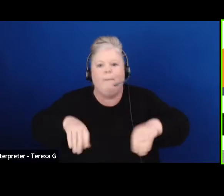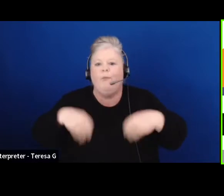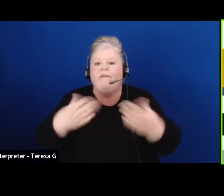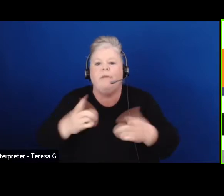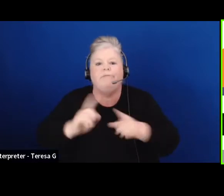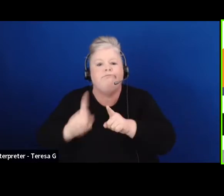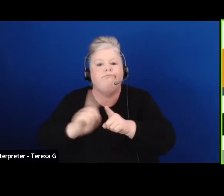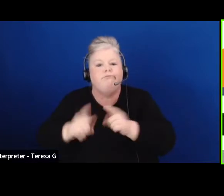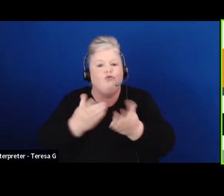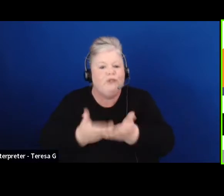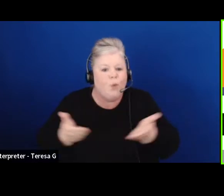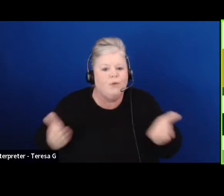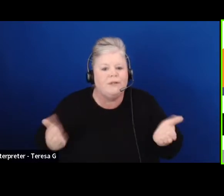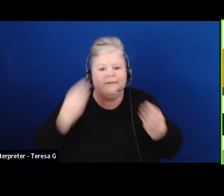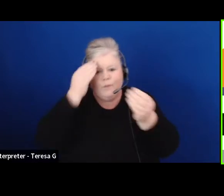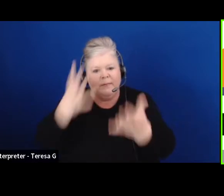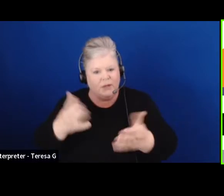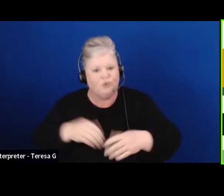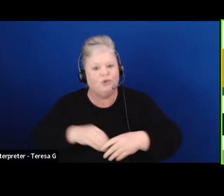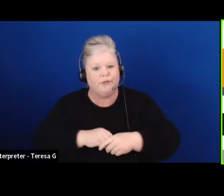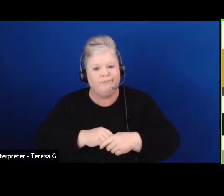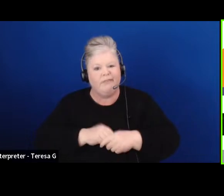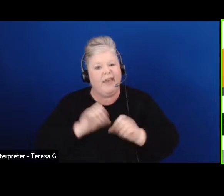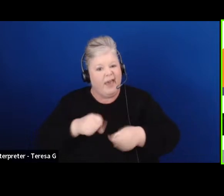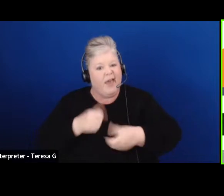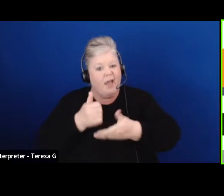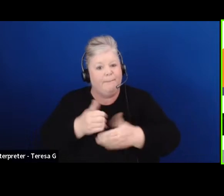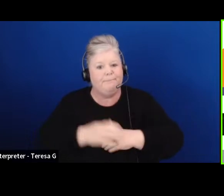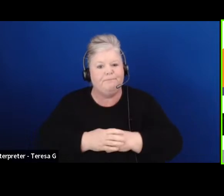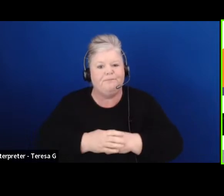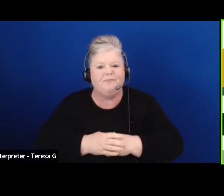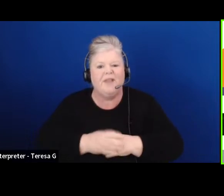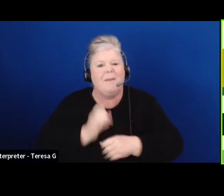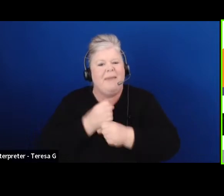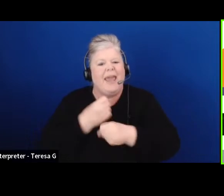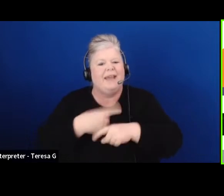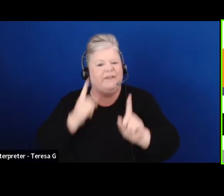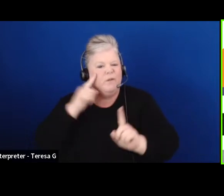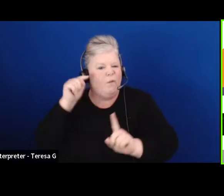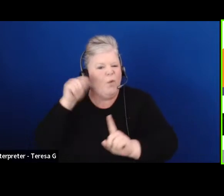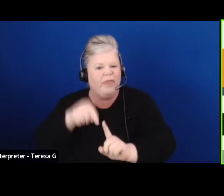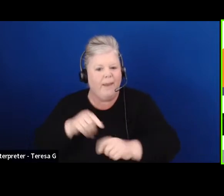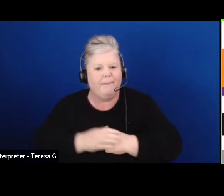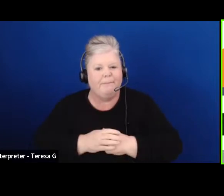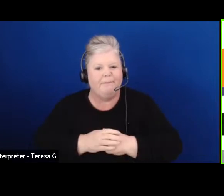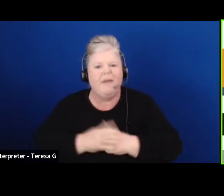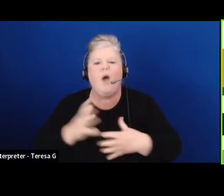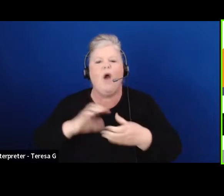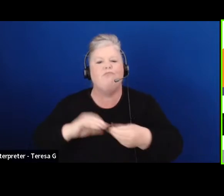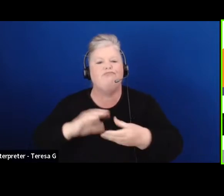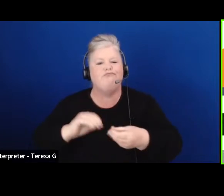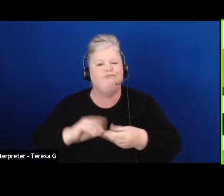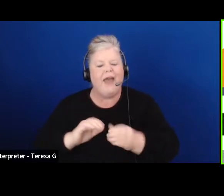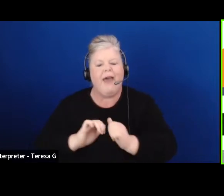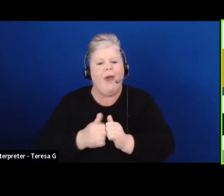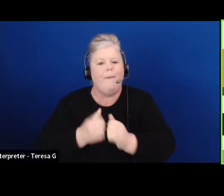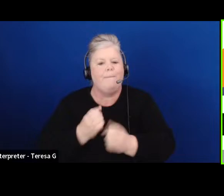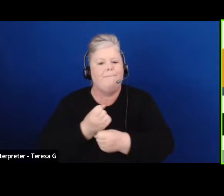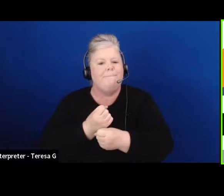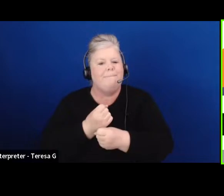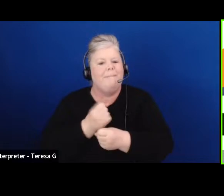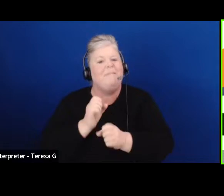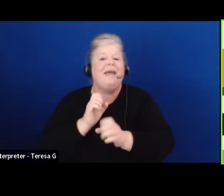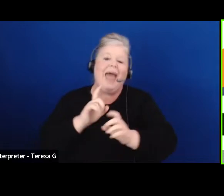resources that makes a difference. And I want to talk a little bit about making a difference. Oh, one of our guests today